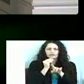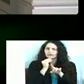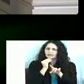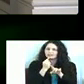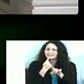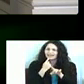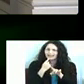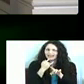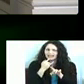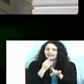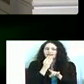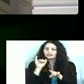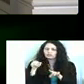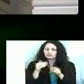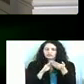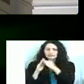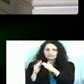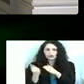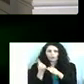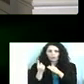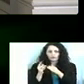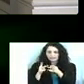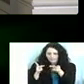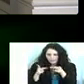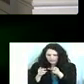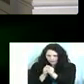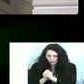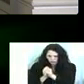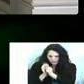that Jerusalem is the only place for worship, right?